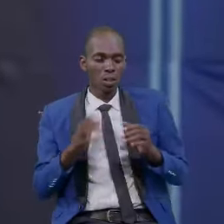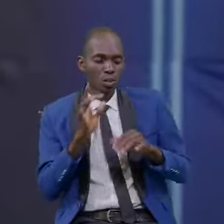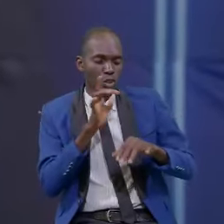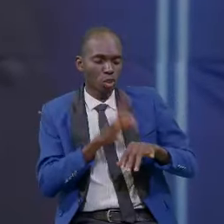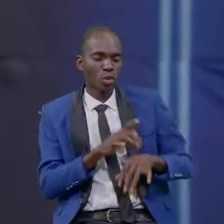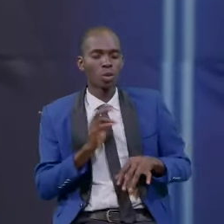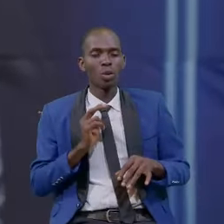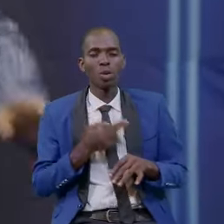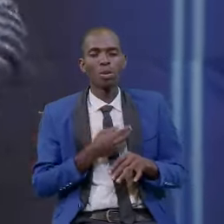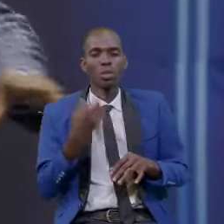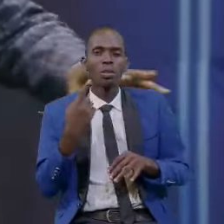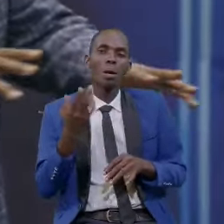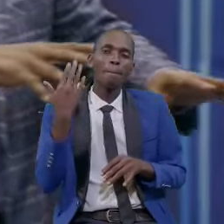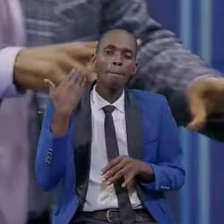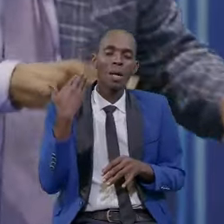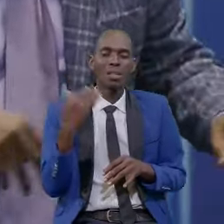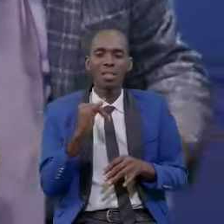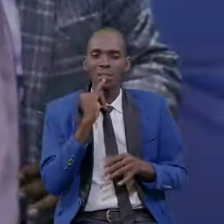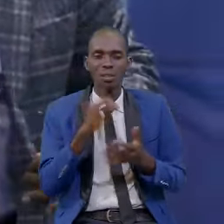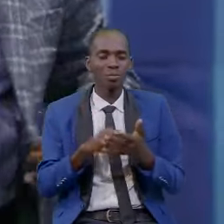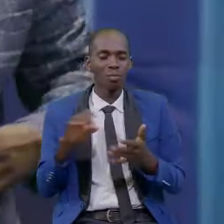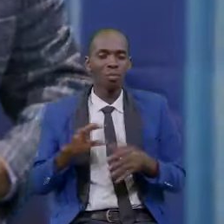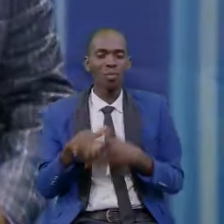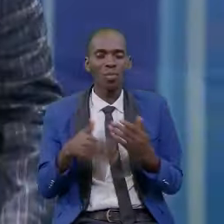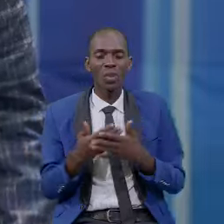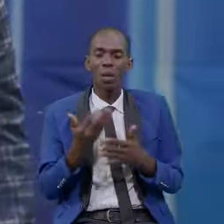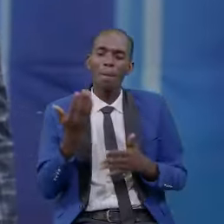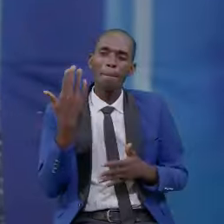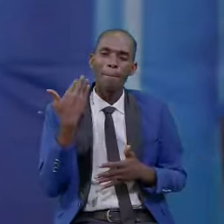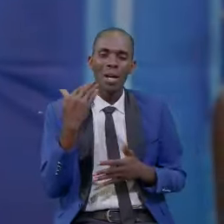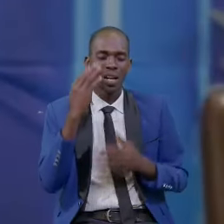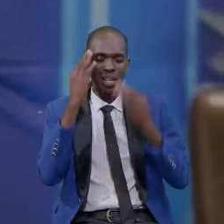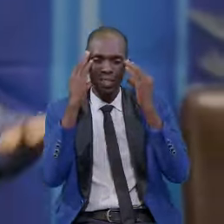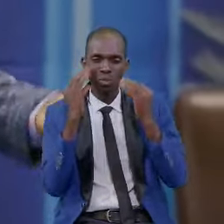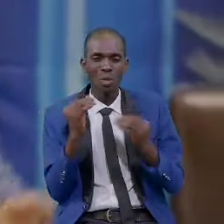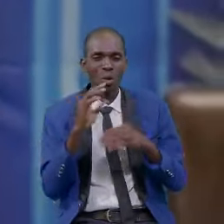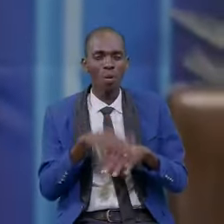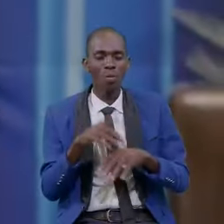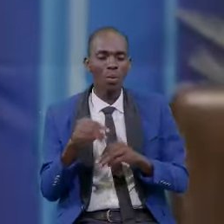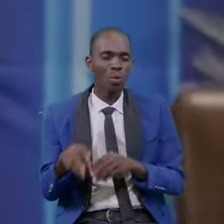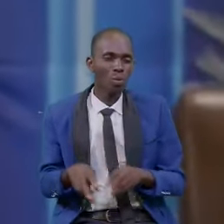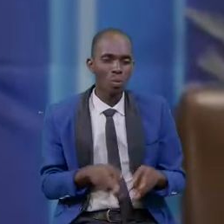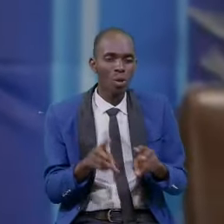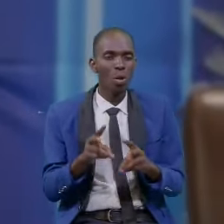is gone. All those past experiences by the wayside, or in the